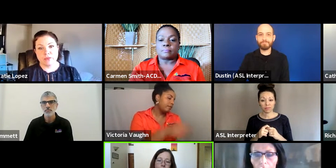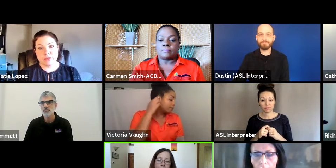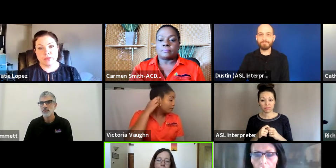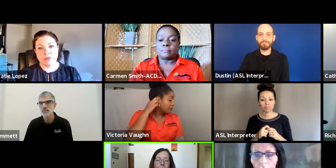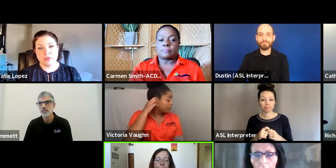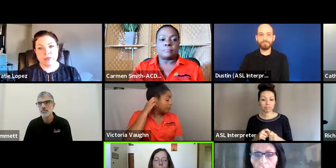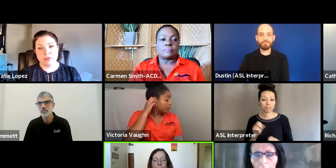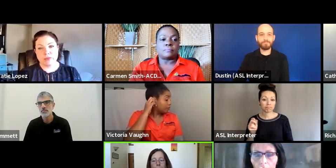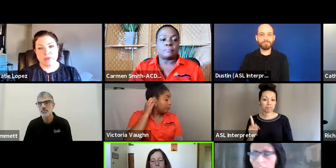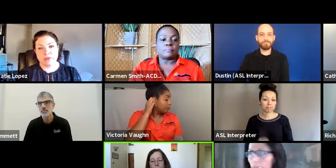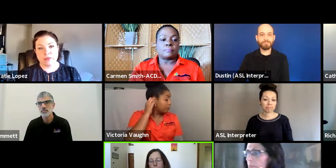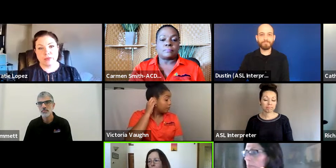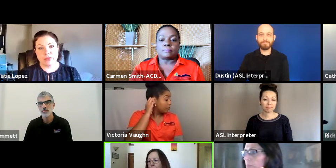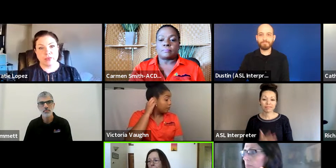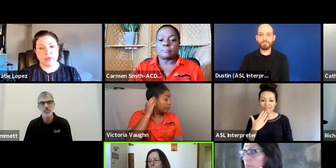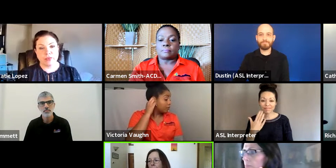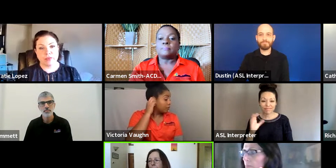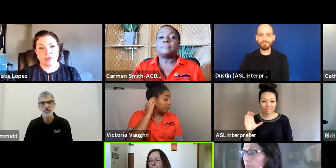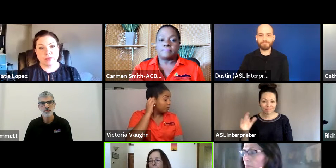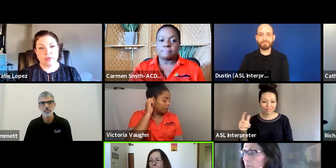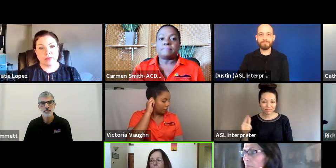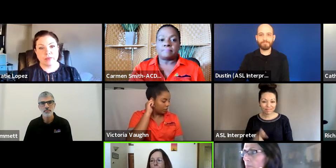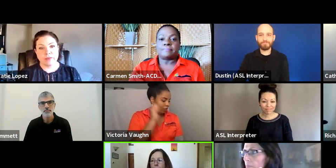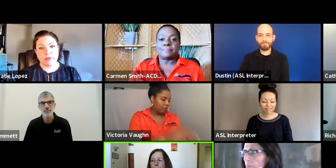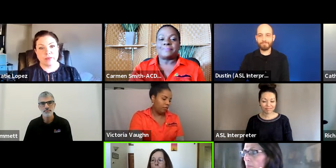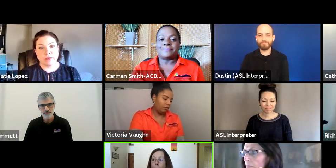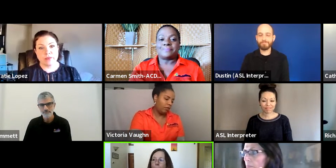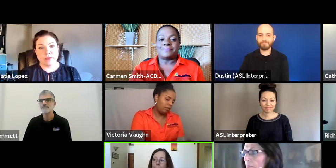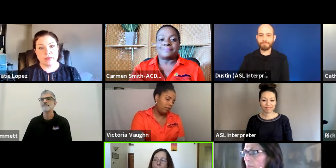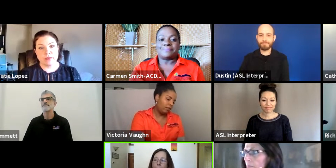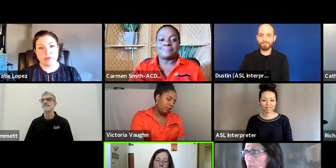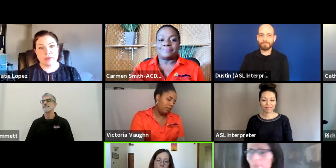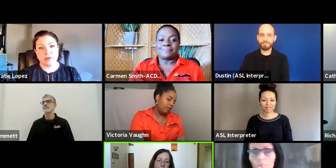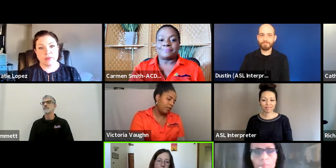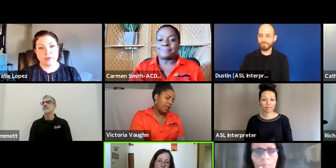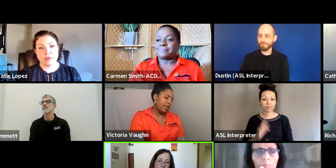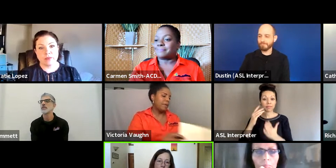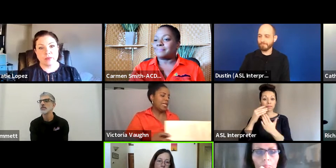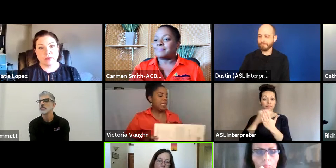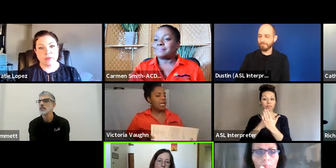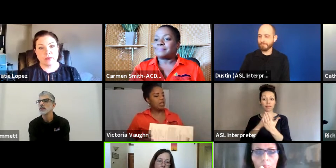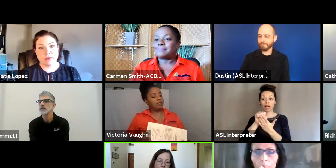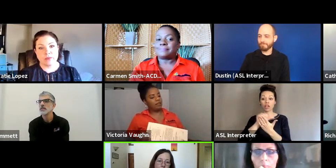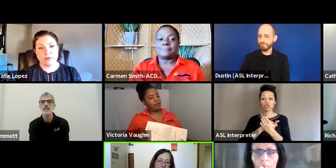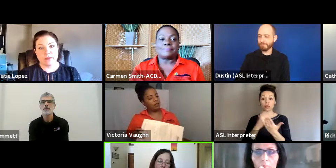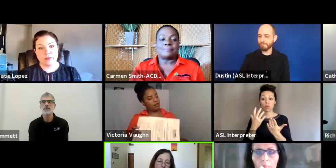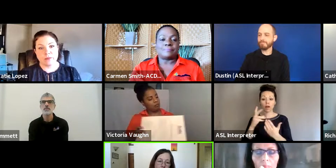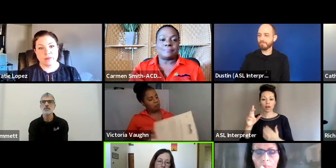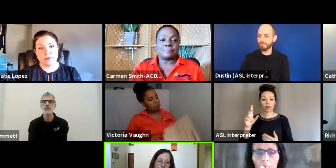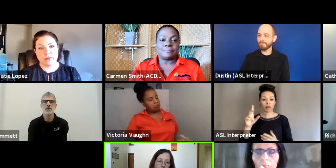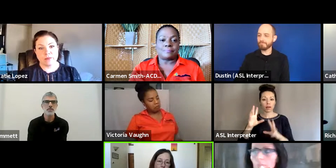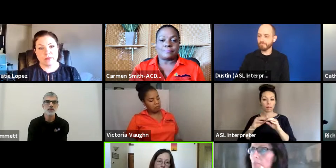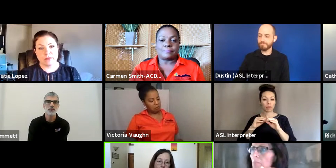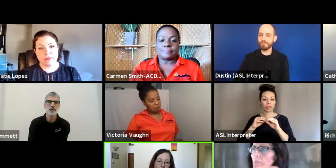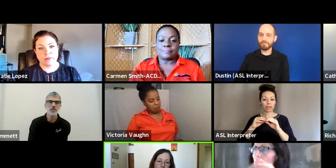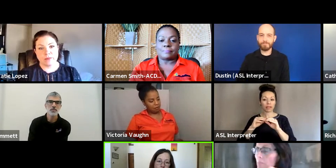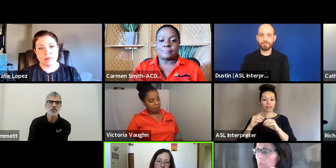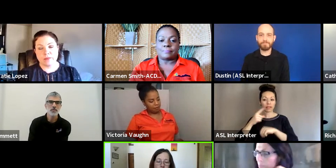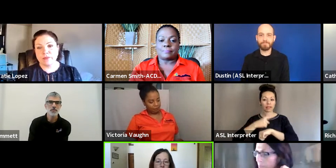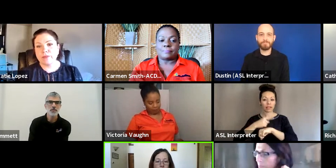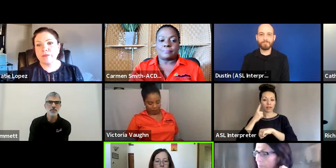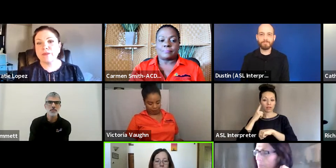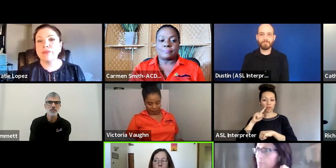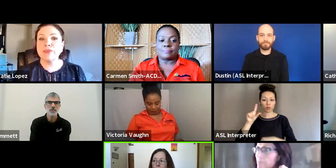Okay. Thank you, Carmen. Okay, the next item on our agenda is dates, meeting dates for